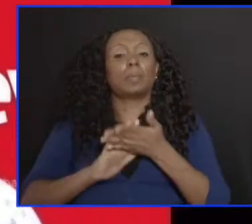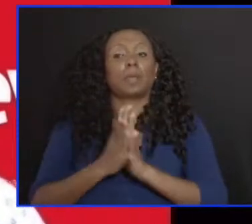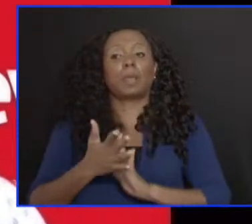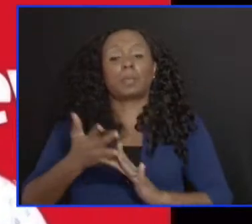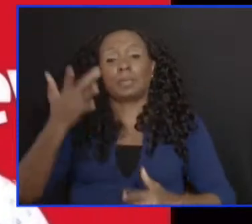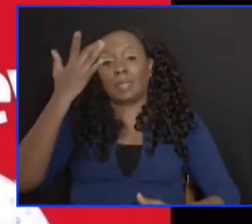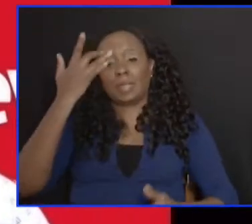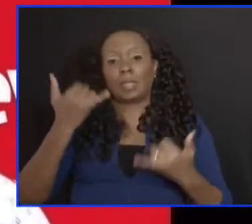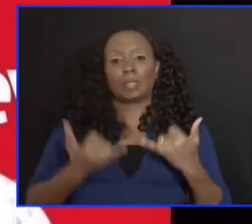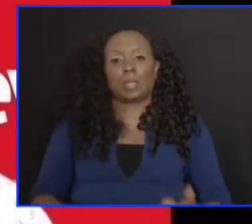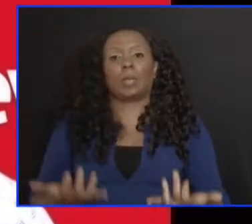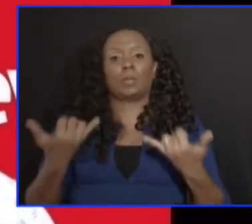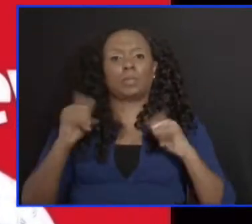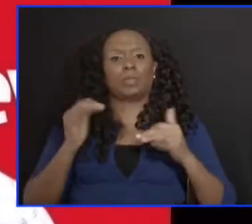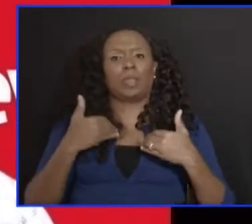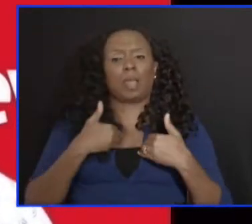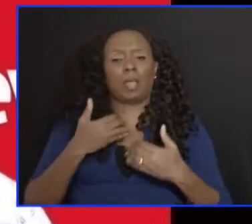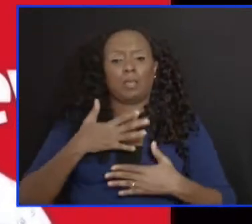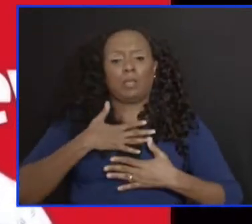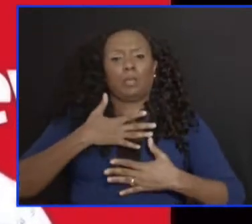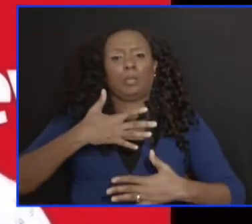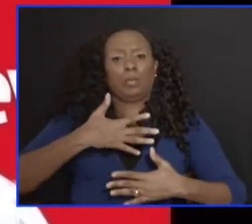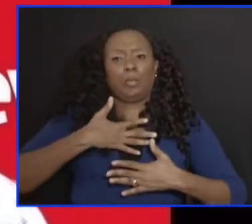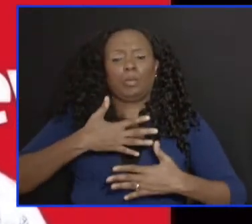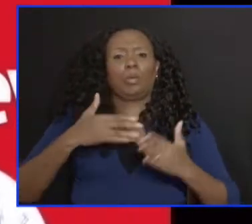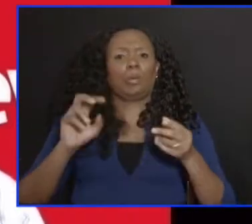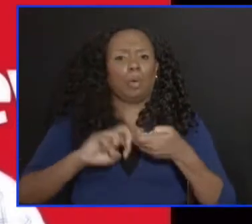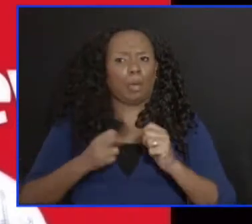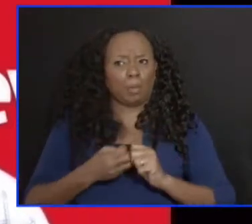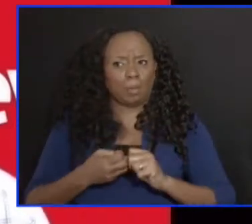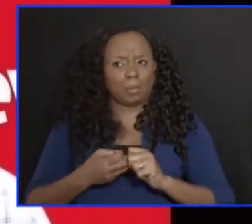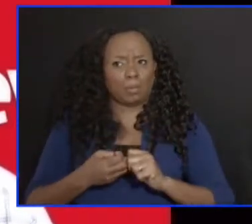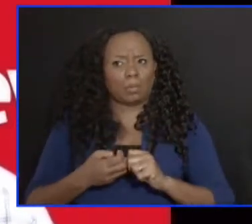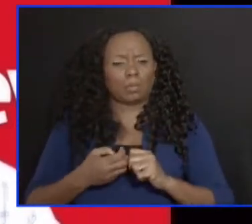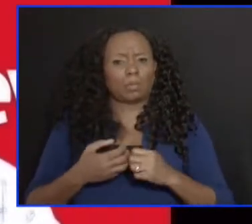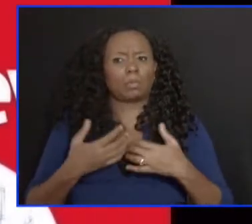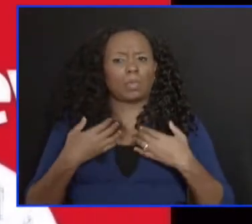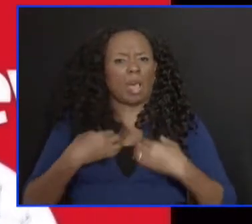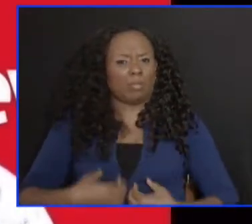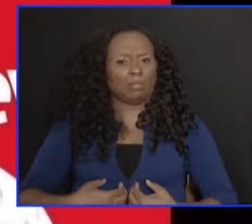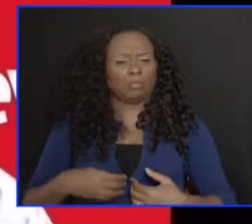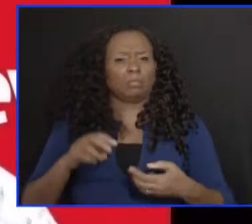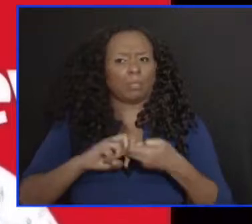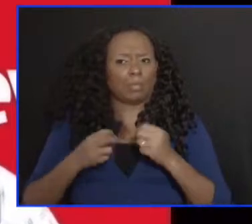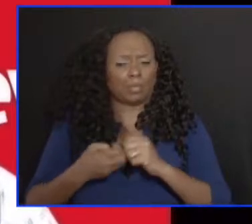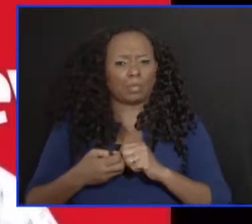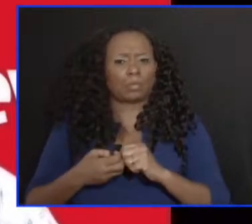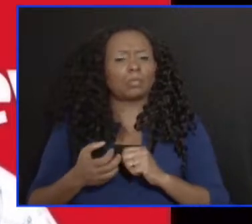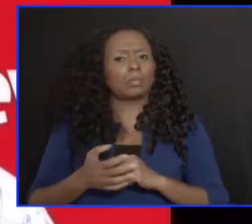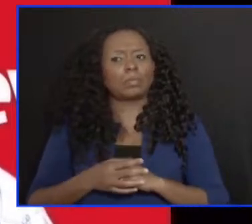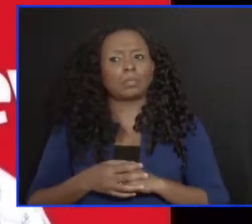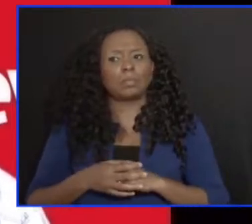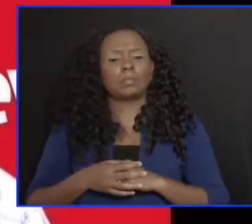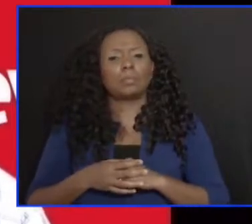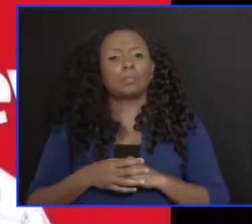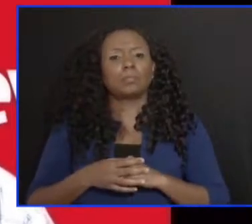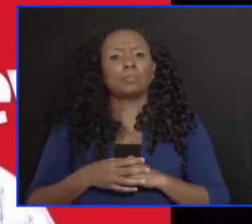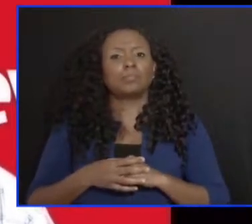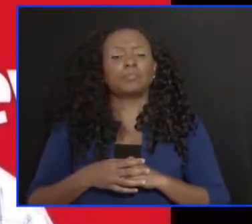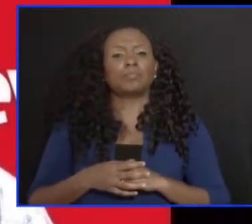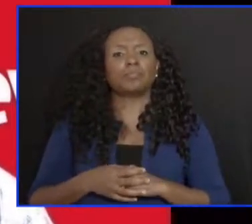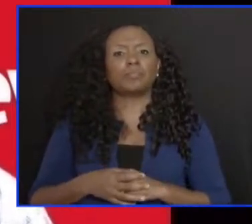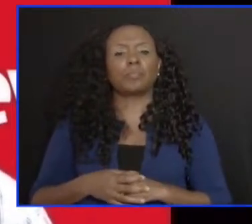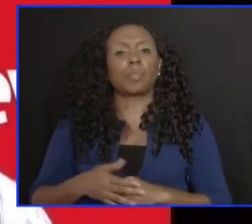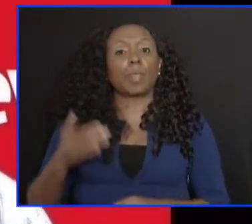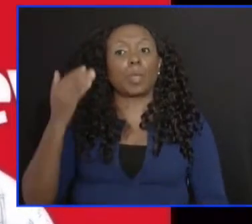respiratory issues, or are we having a case of, how many, because I know originally with the